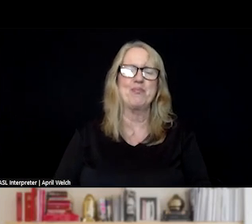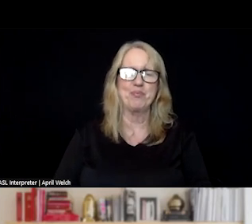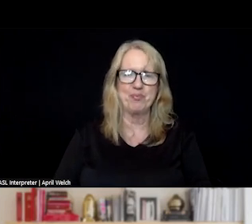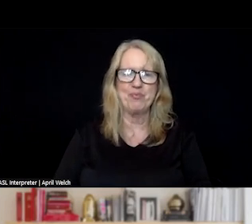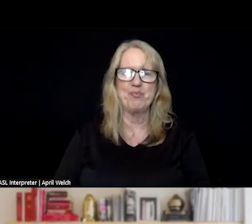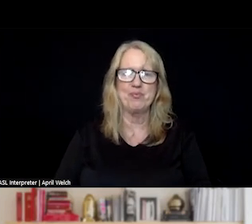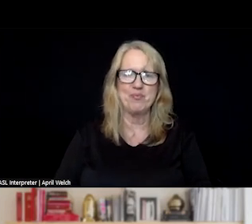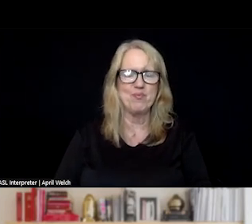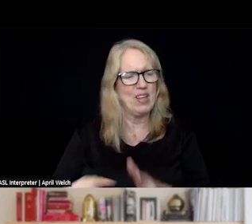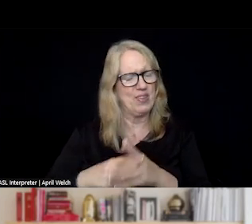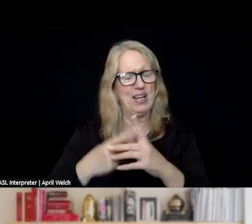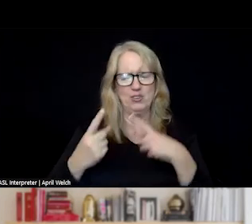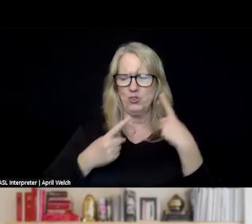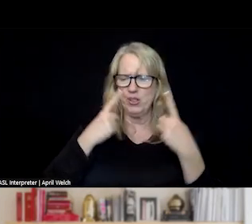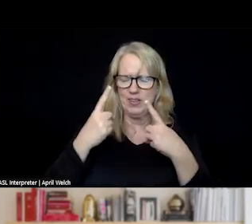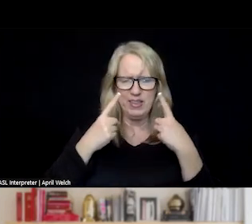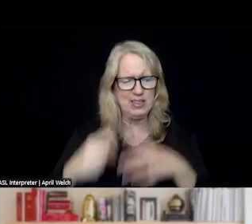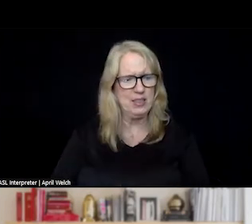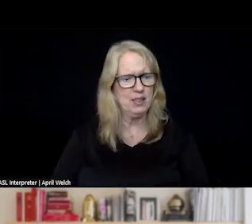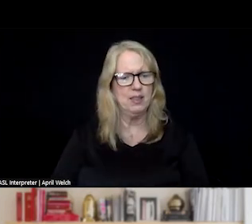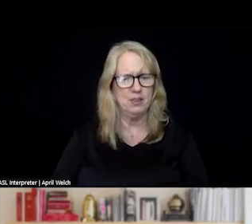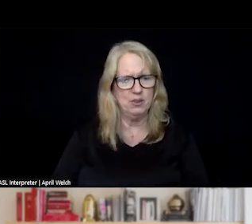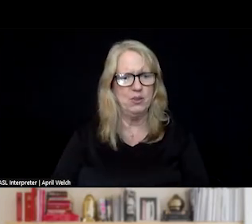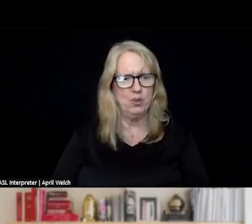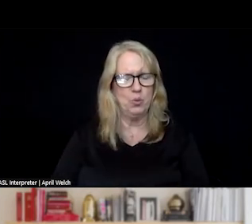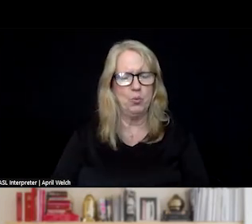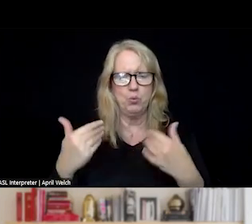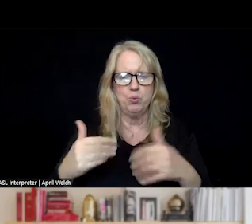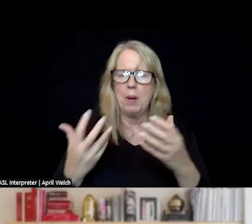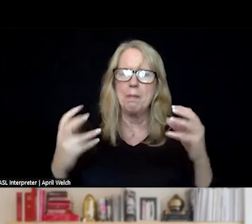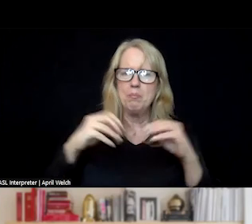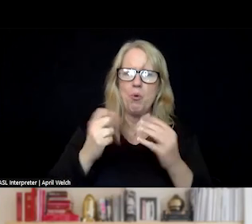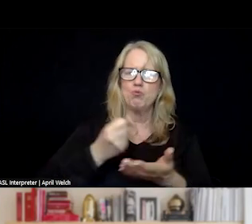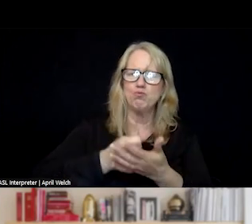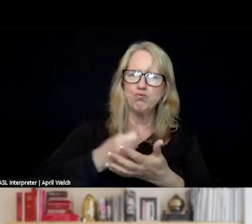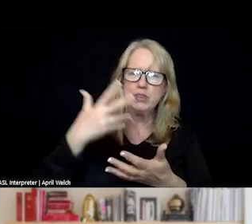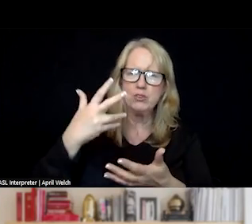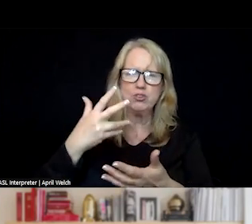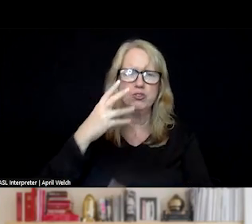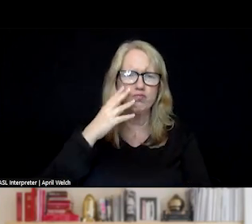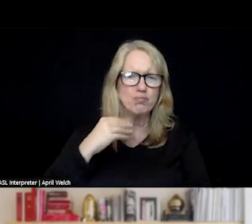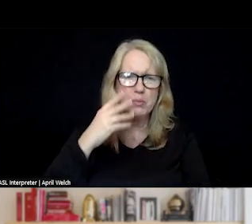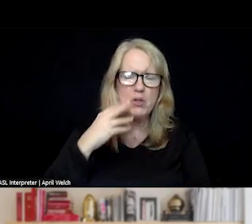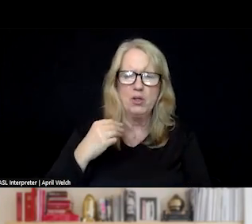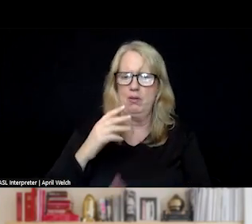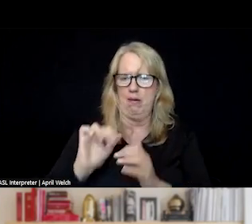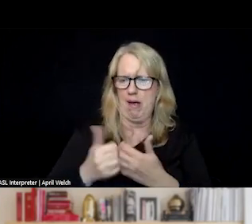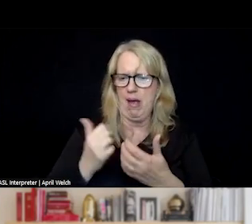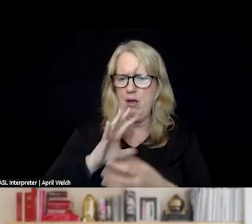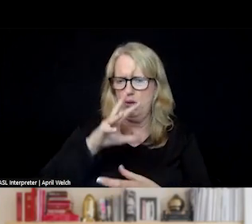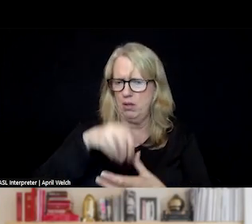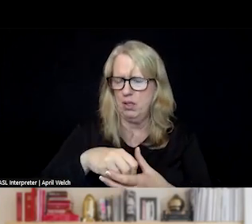I started thinking, well, this is an even richer way to give back and to get involved and help stem